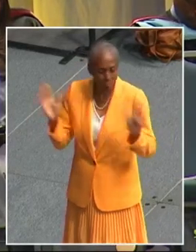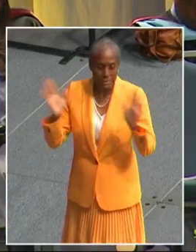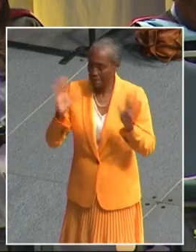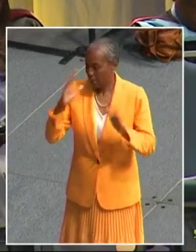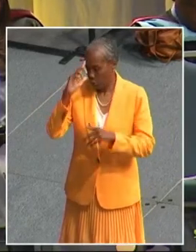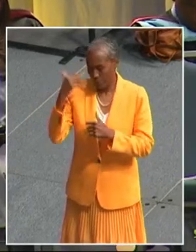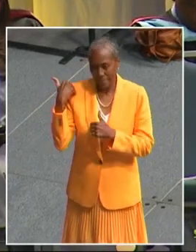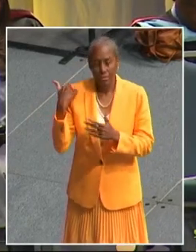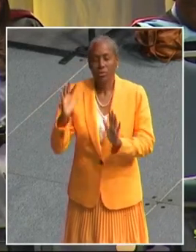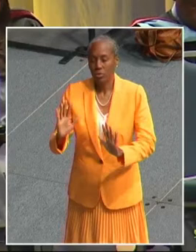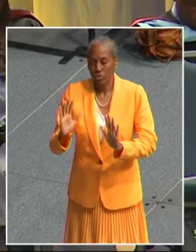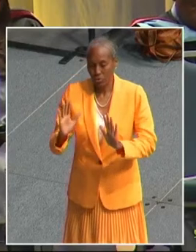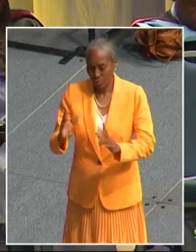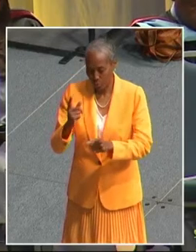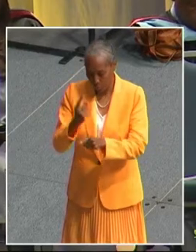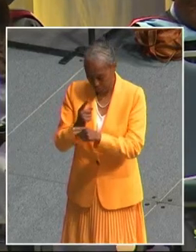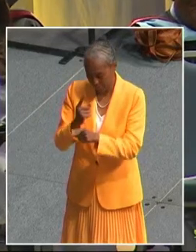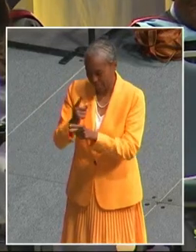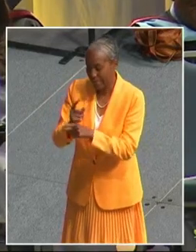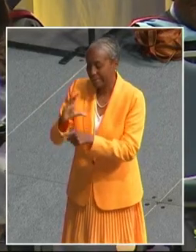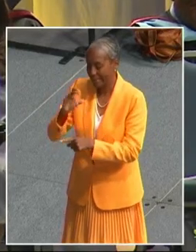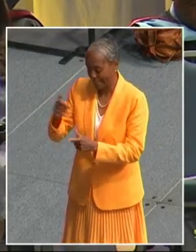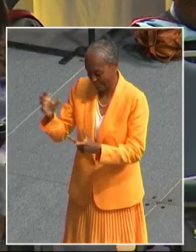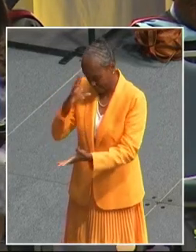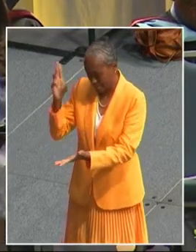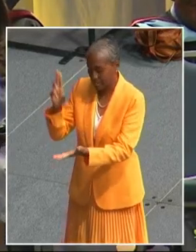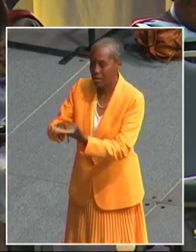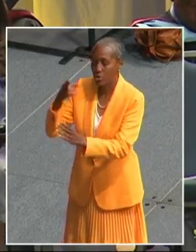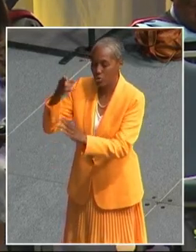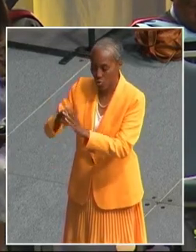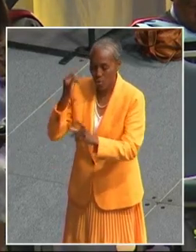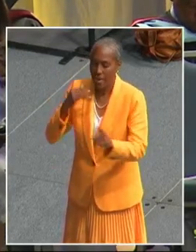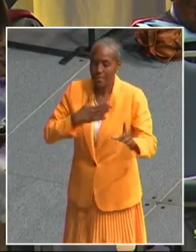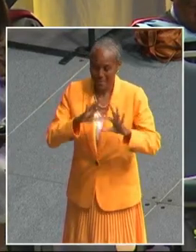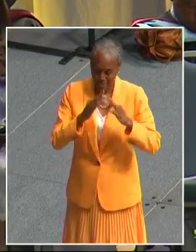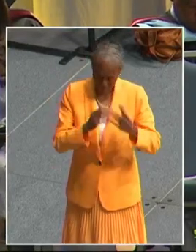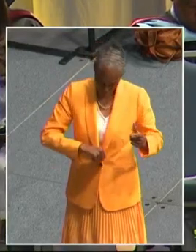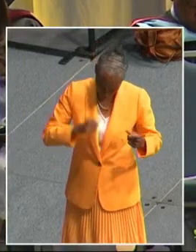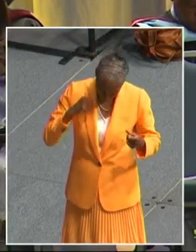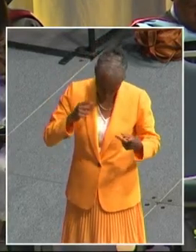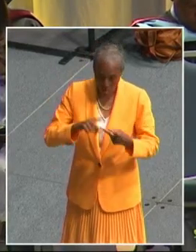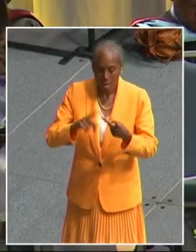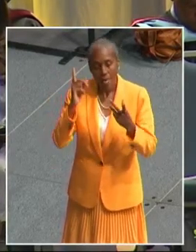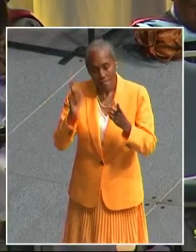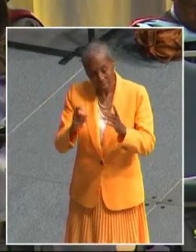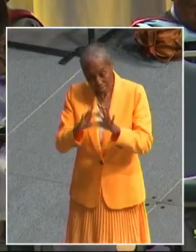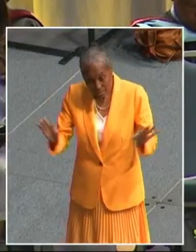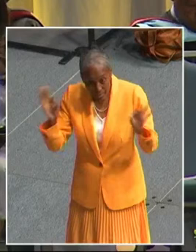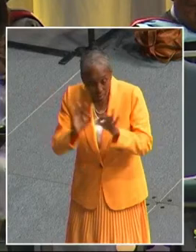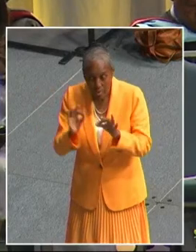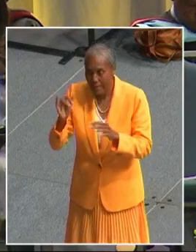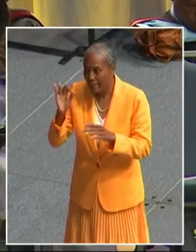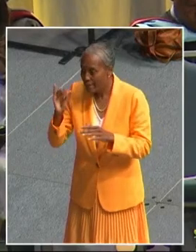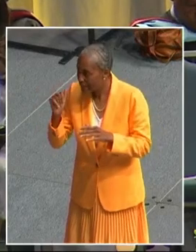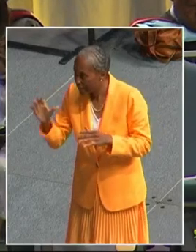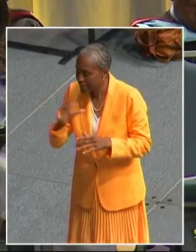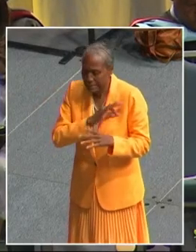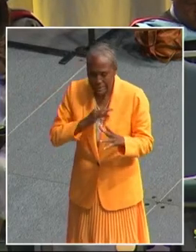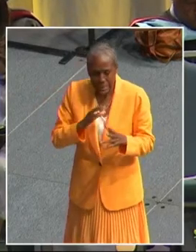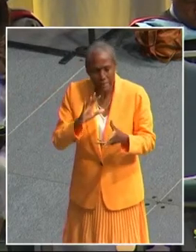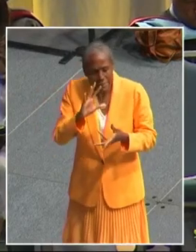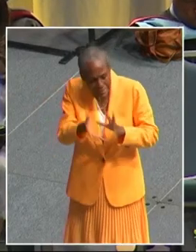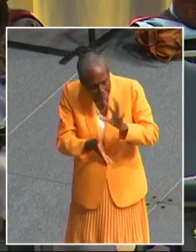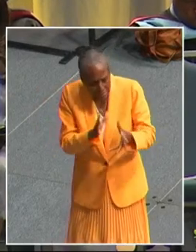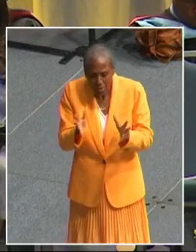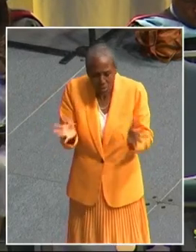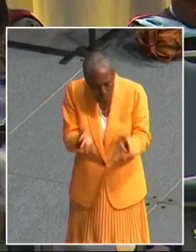times that he had enrolled to make his family proud and credits our superb faculty and staff for